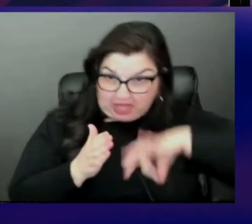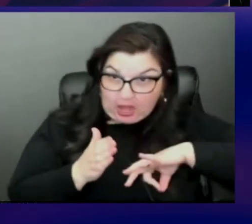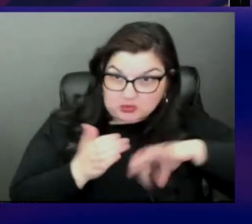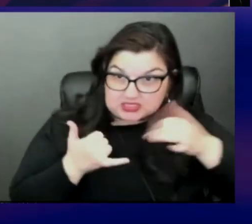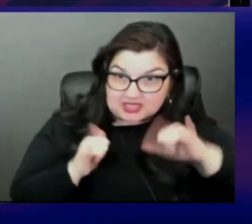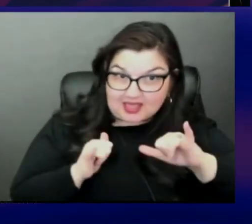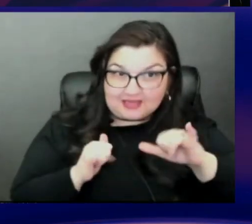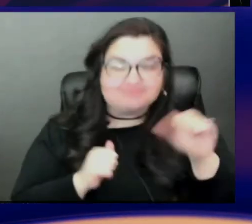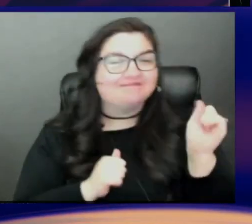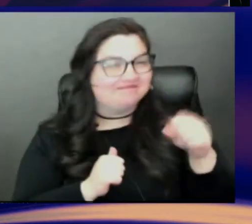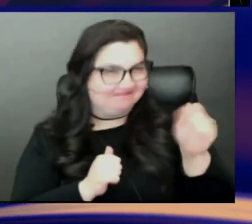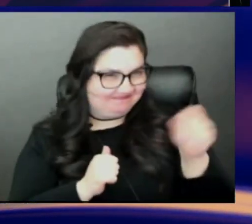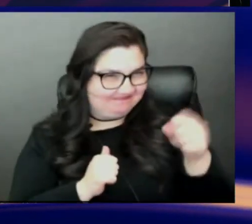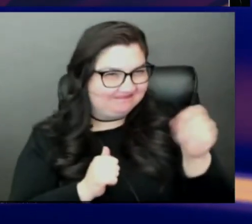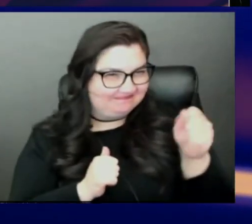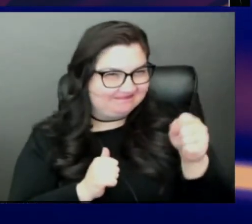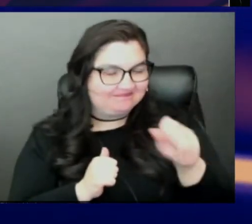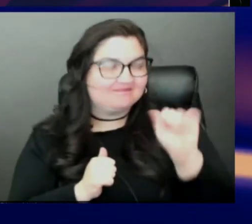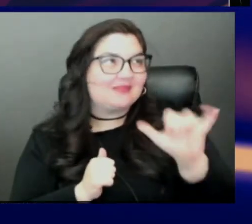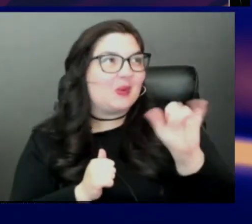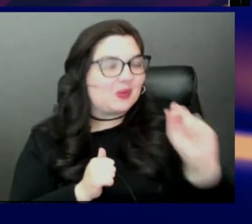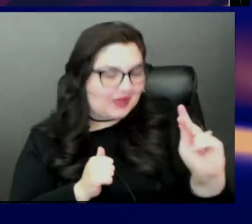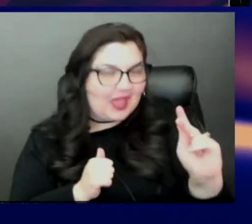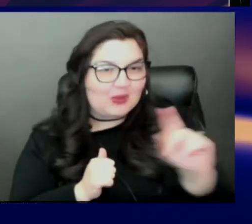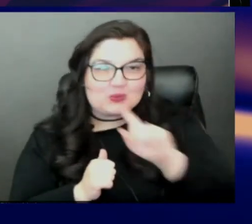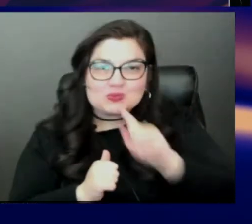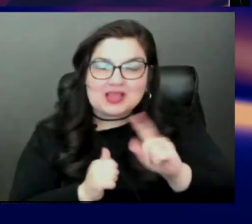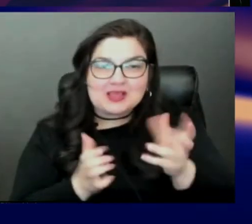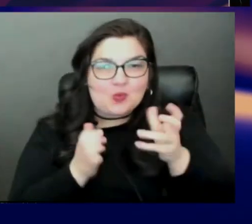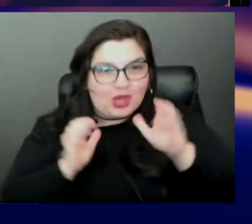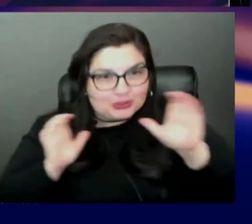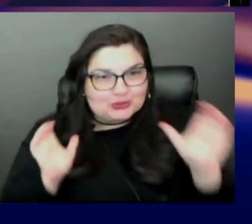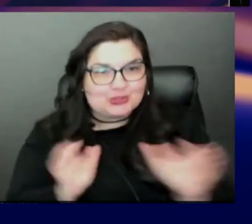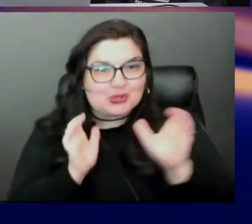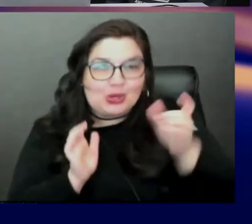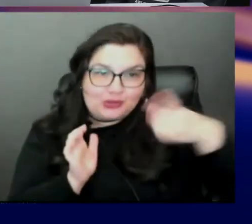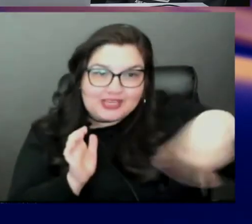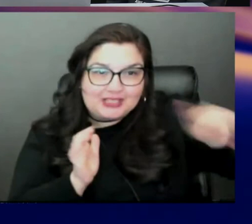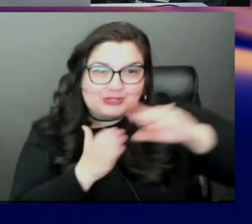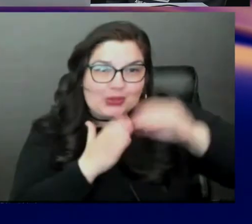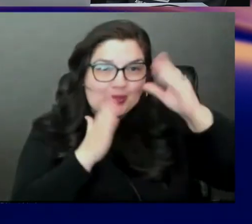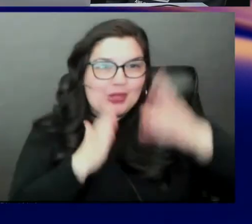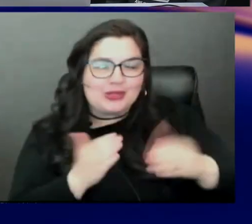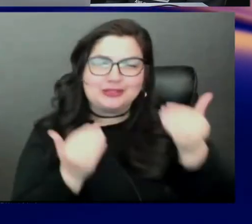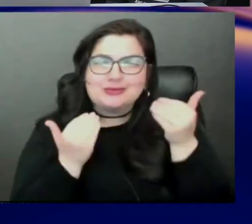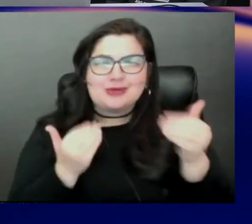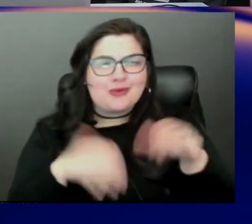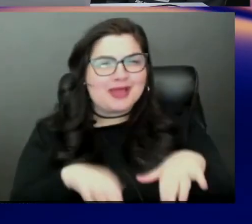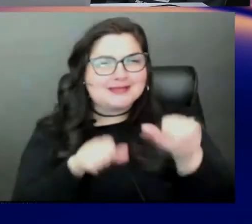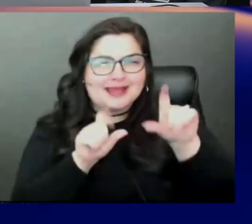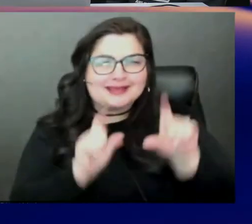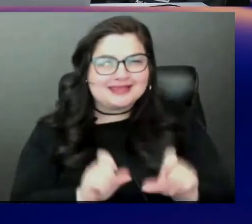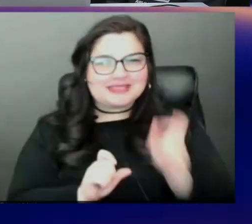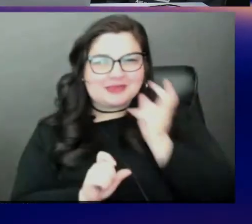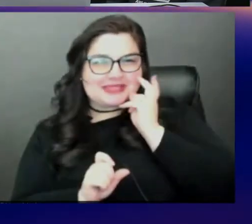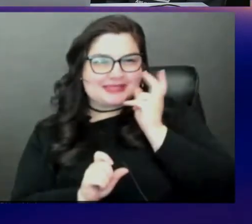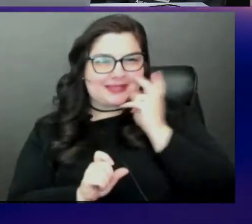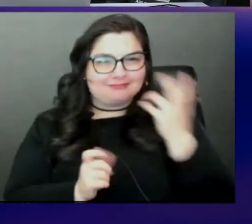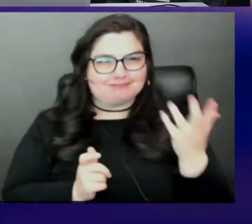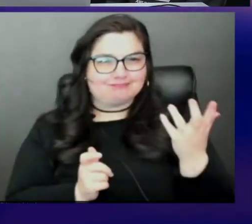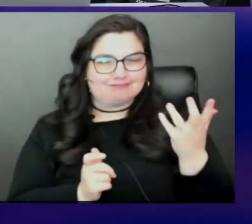Okay. Yeah. So we certainly want to encourage our learners to go and take the assessment, just kind of see where they're at, and